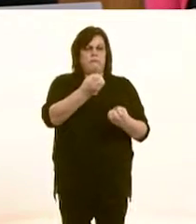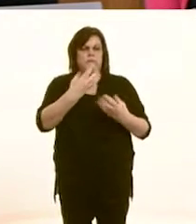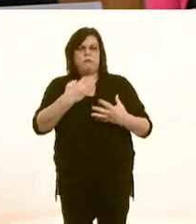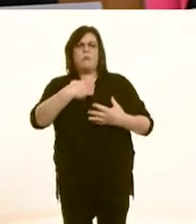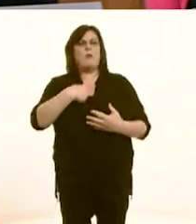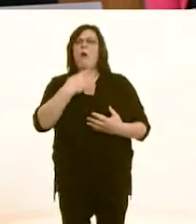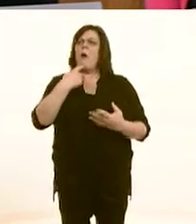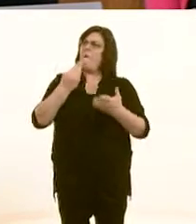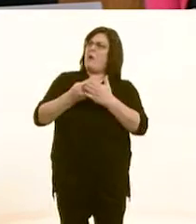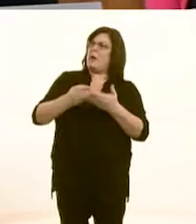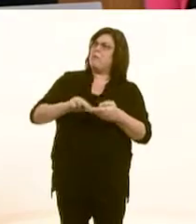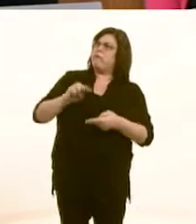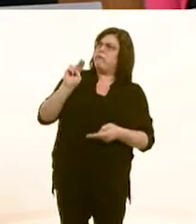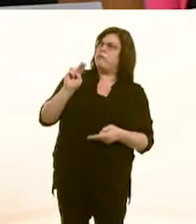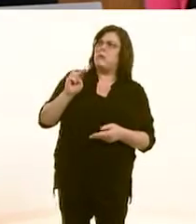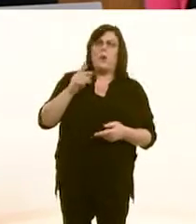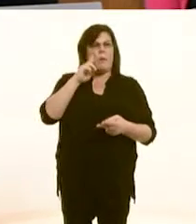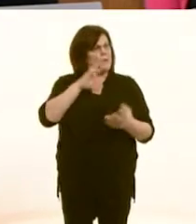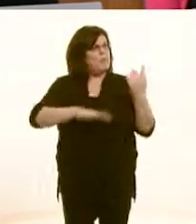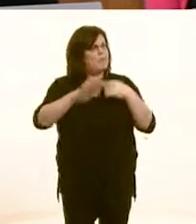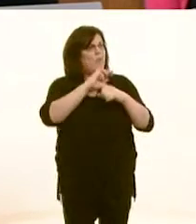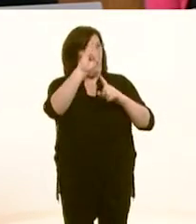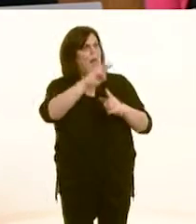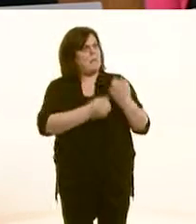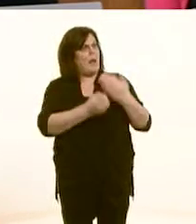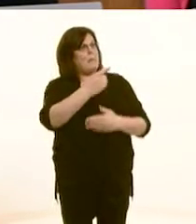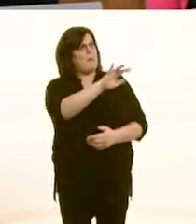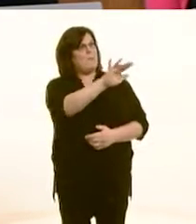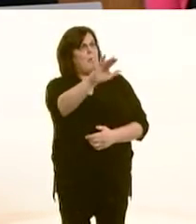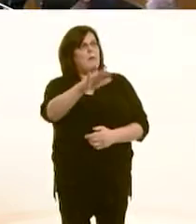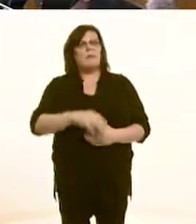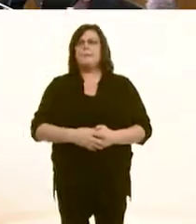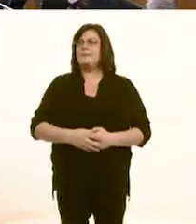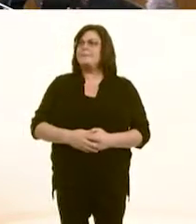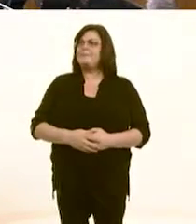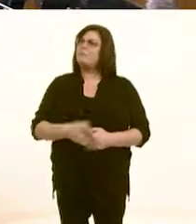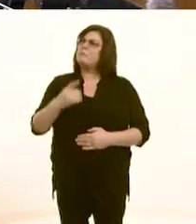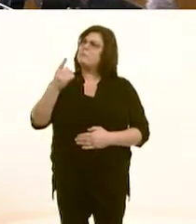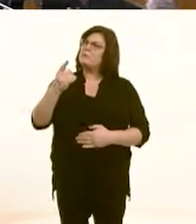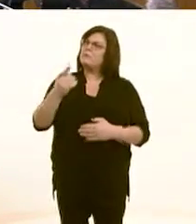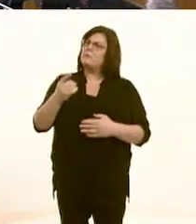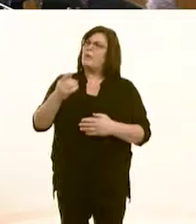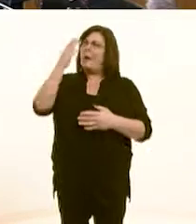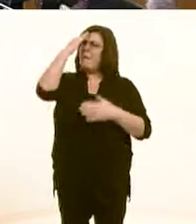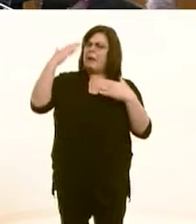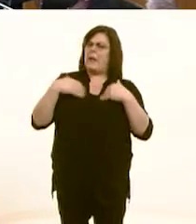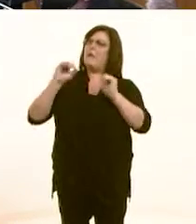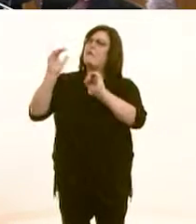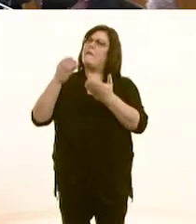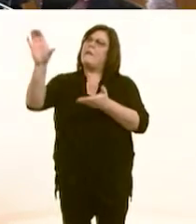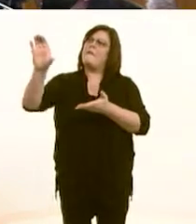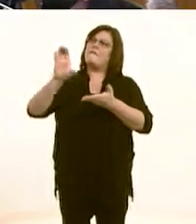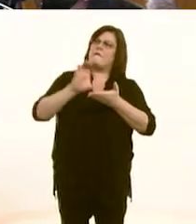is increasing, and we see that across the whole of Wales. The investment that you've announced for mental health services is